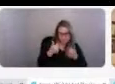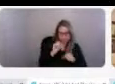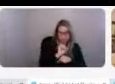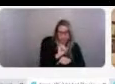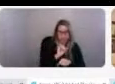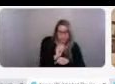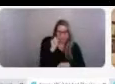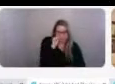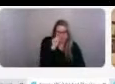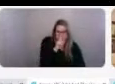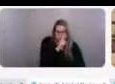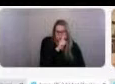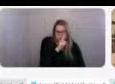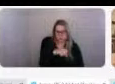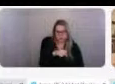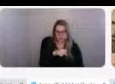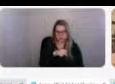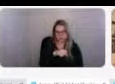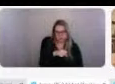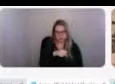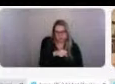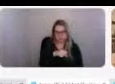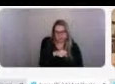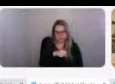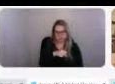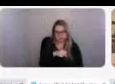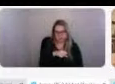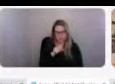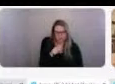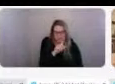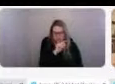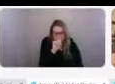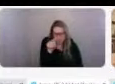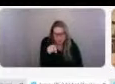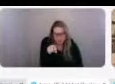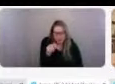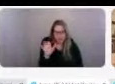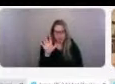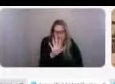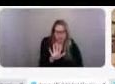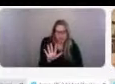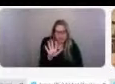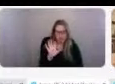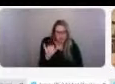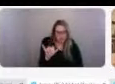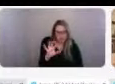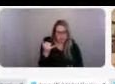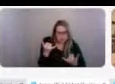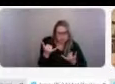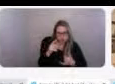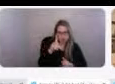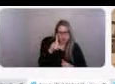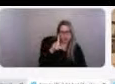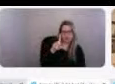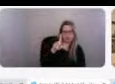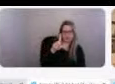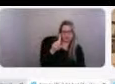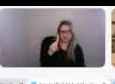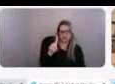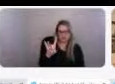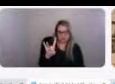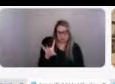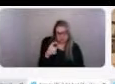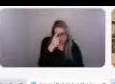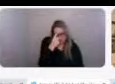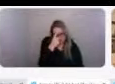scottsdale and and temp and the tempe area that is uh currently on lda i think that the